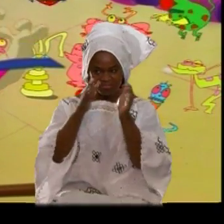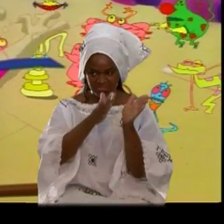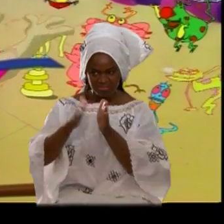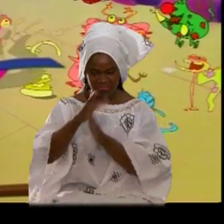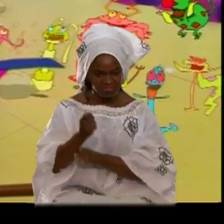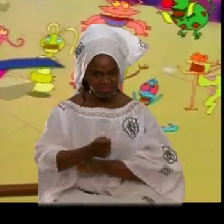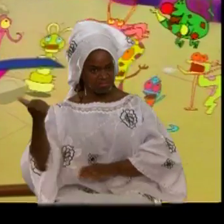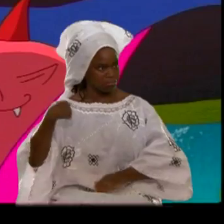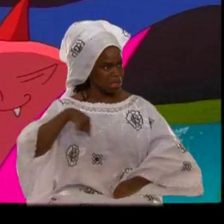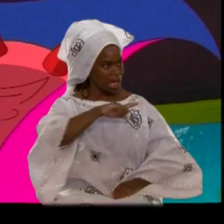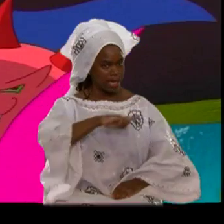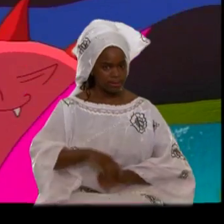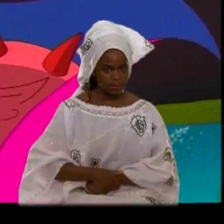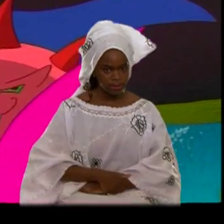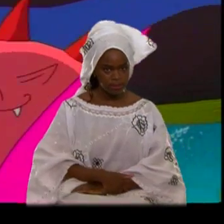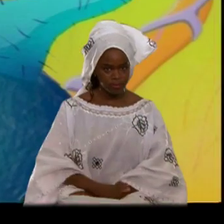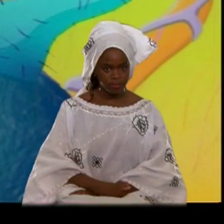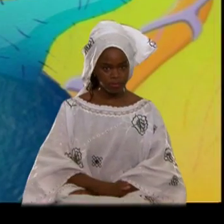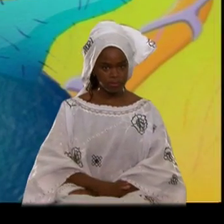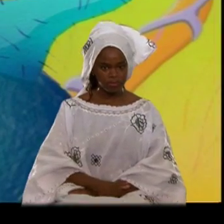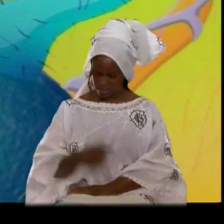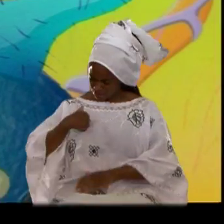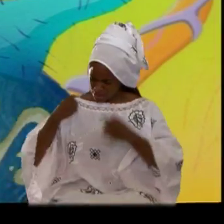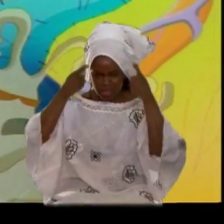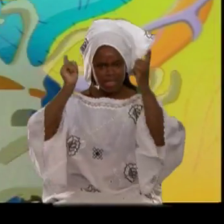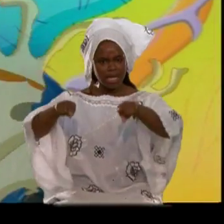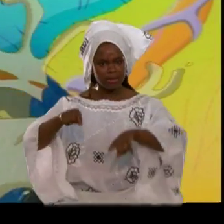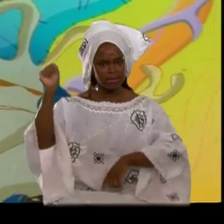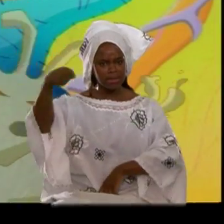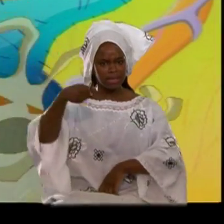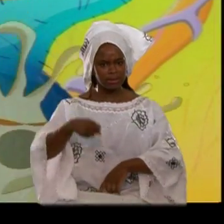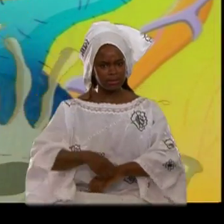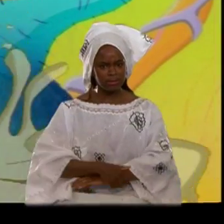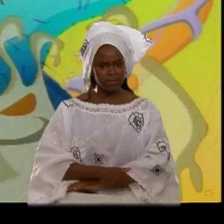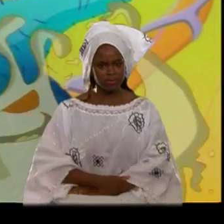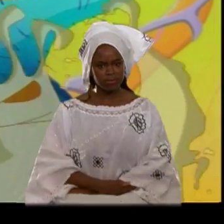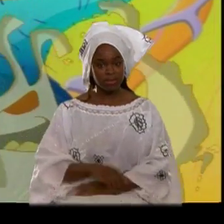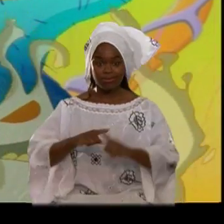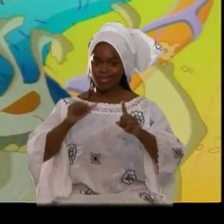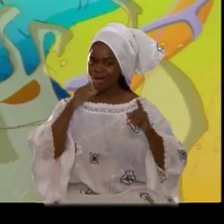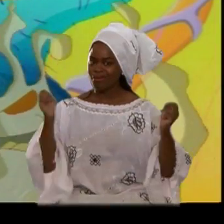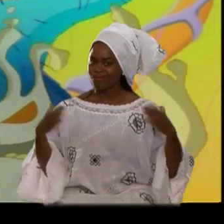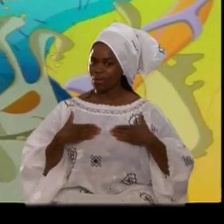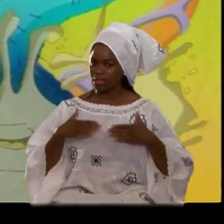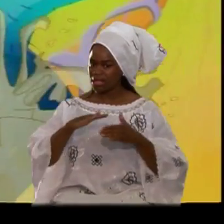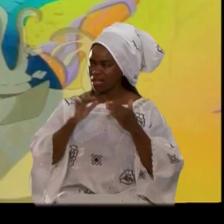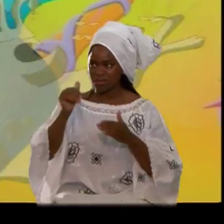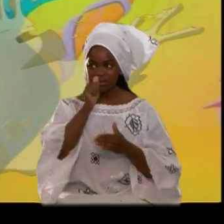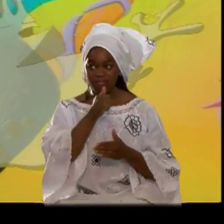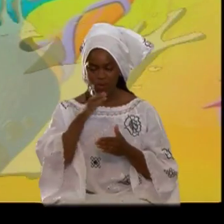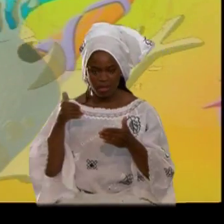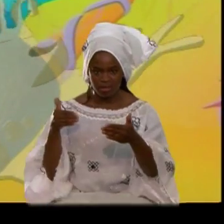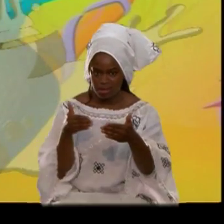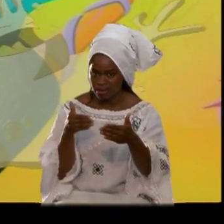plotting our eradication. You're done. But don't be afraid. The end of your suffering